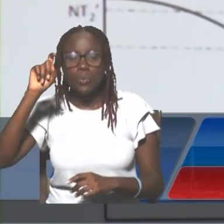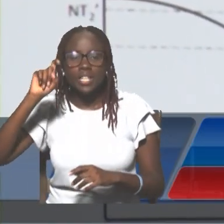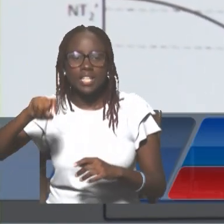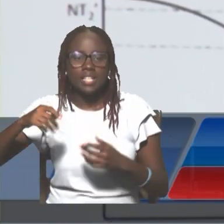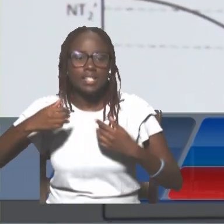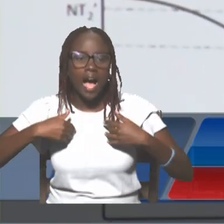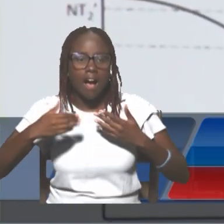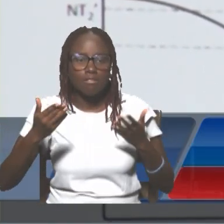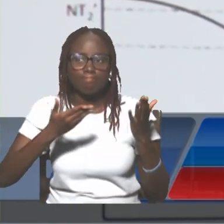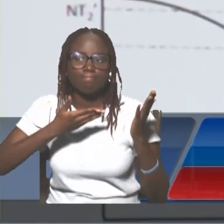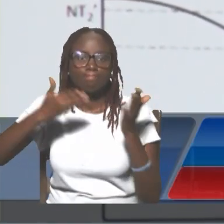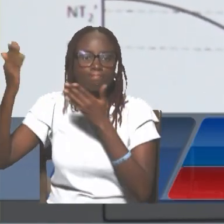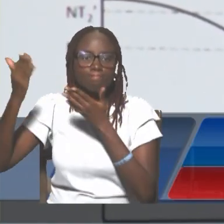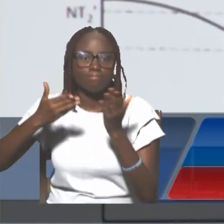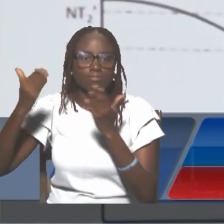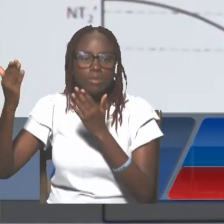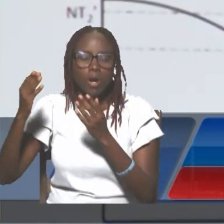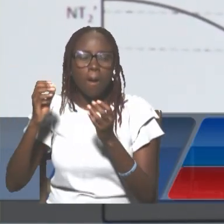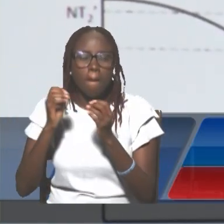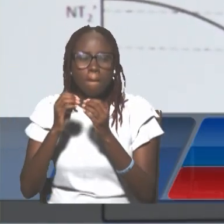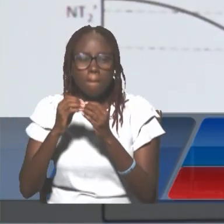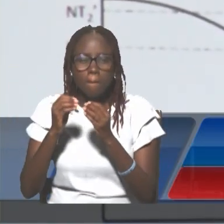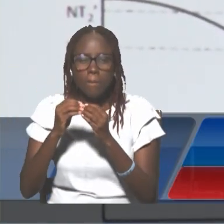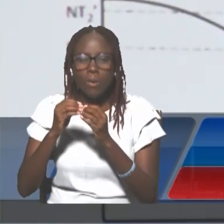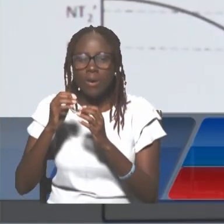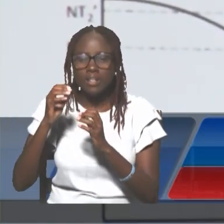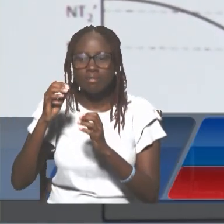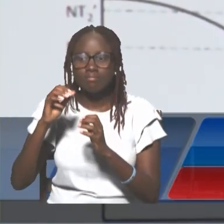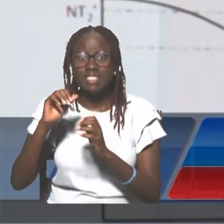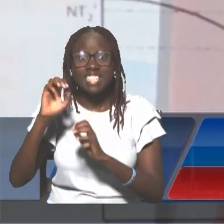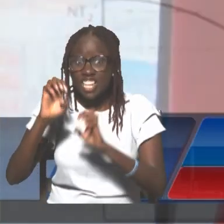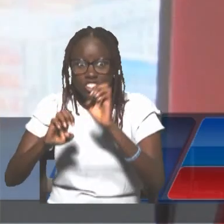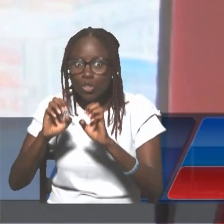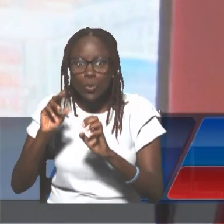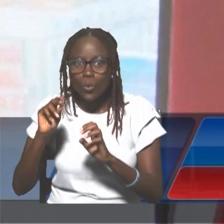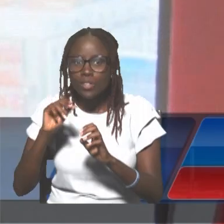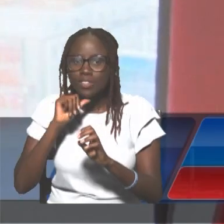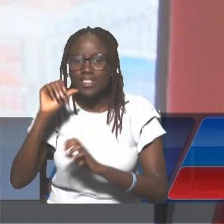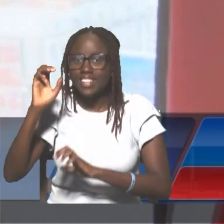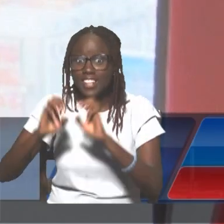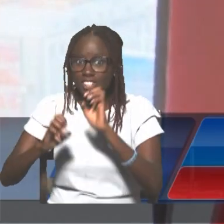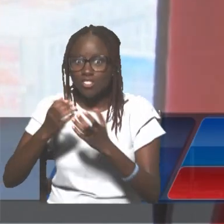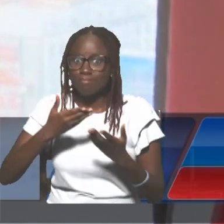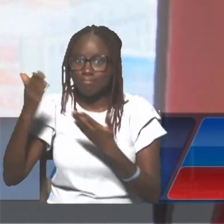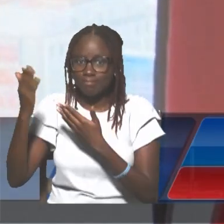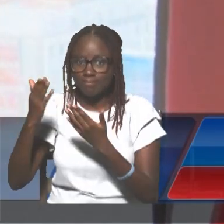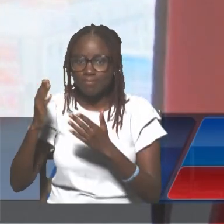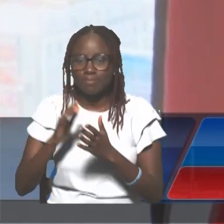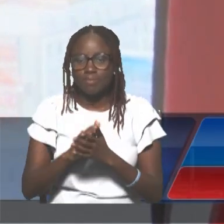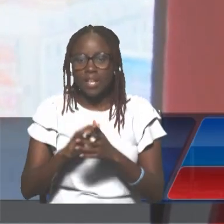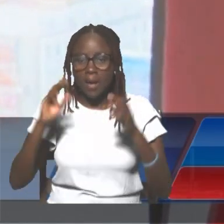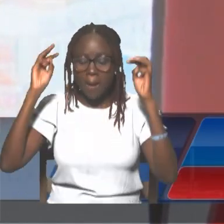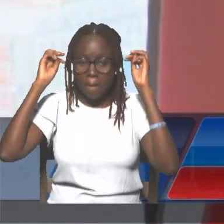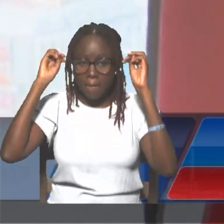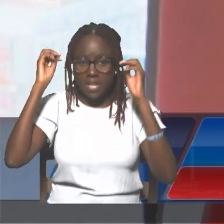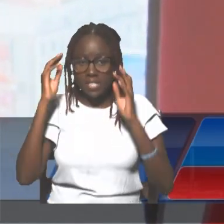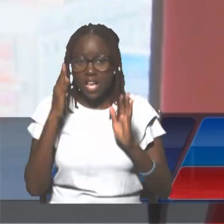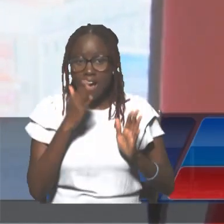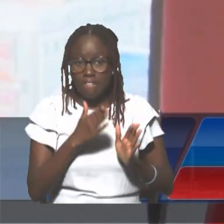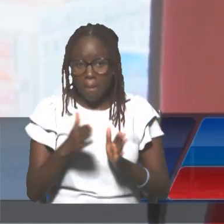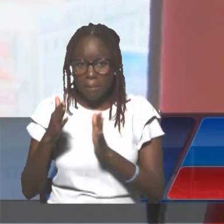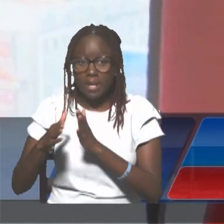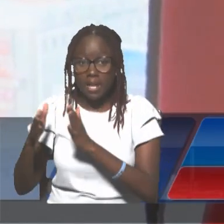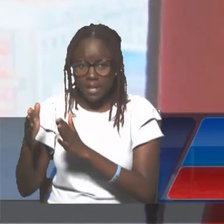production than anything else. More non-energy export production. Minister of Planning, Economic Affairs and Development